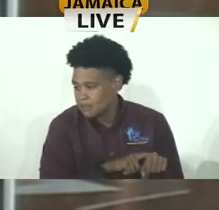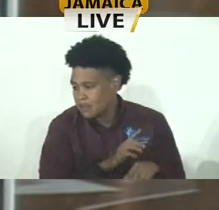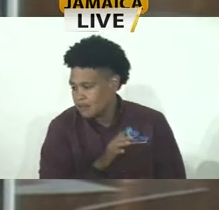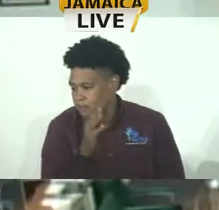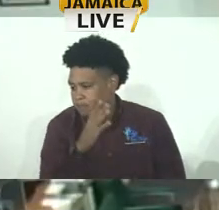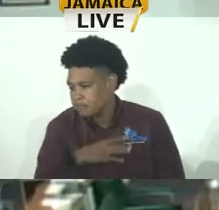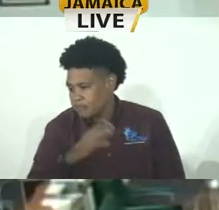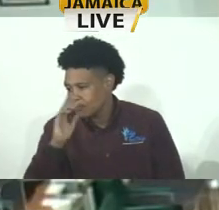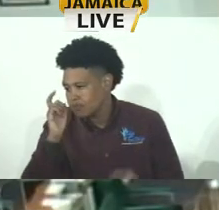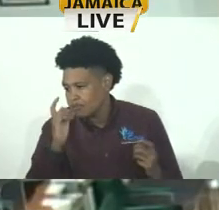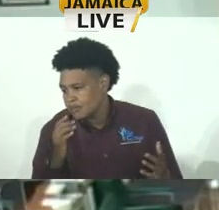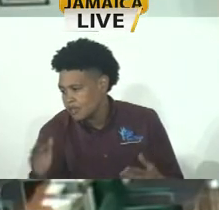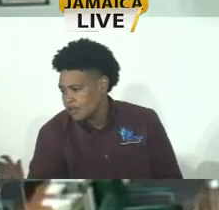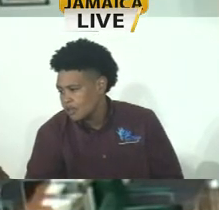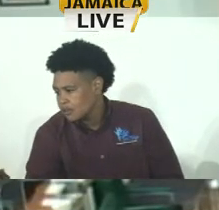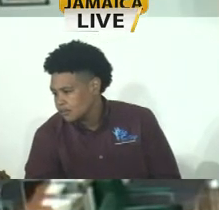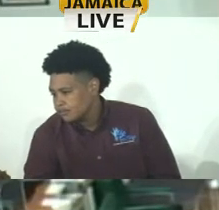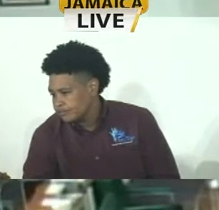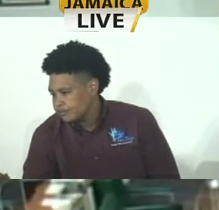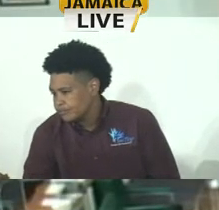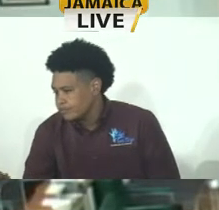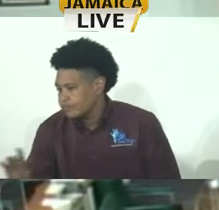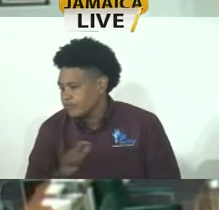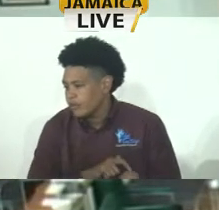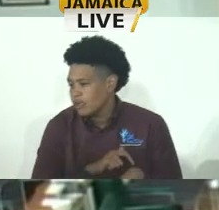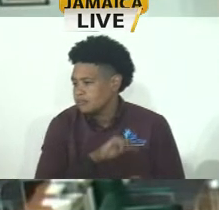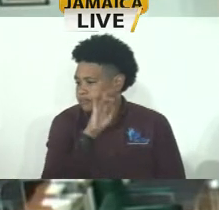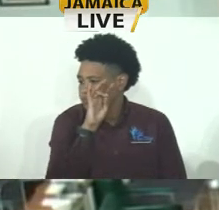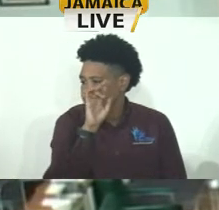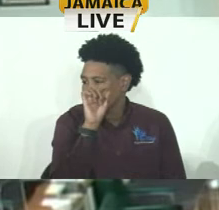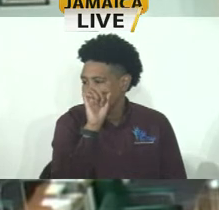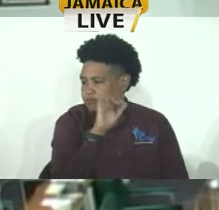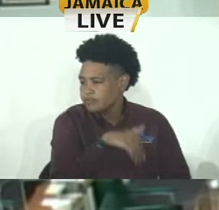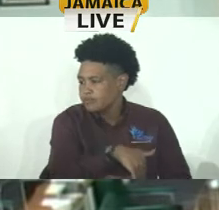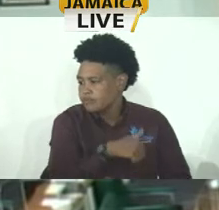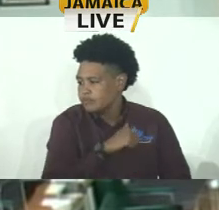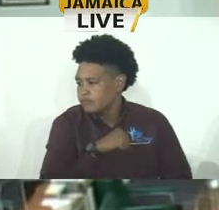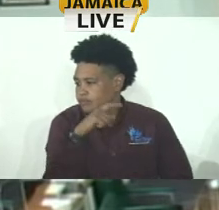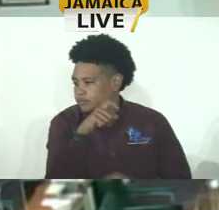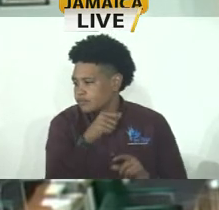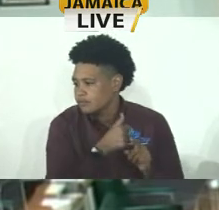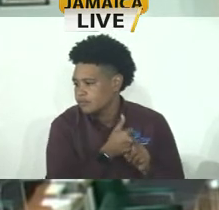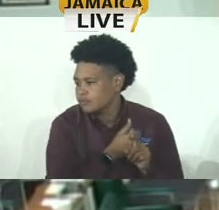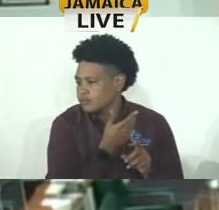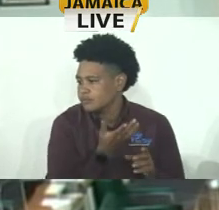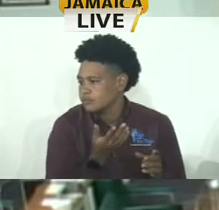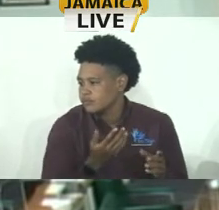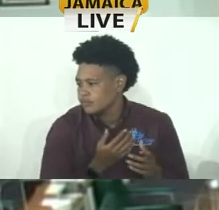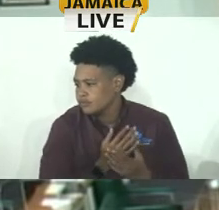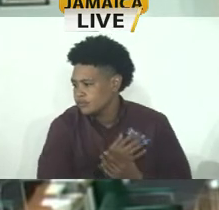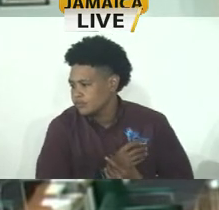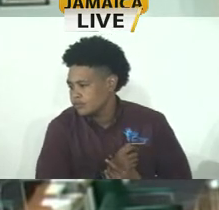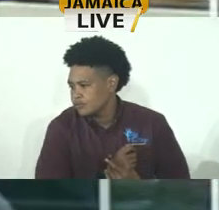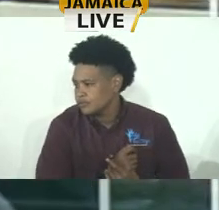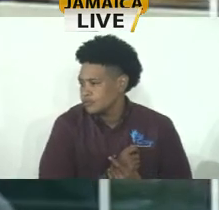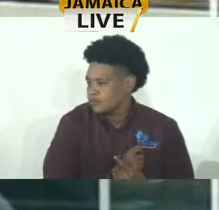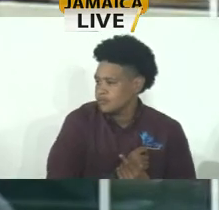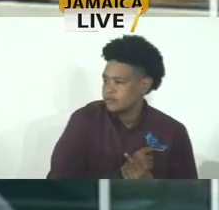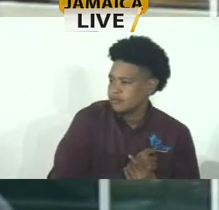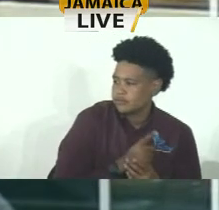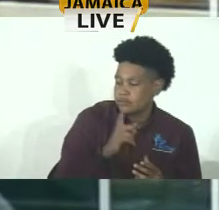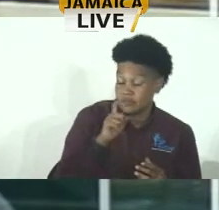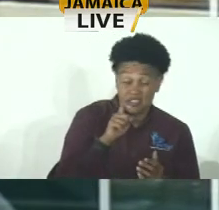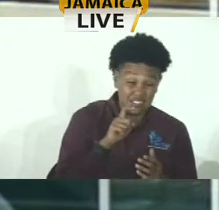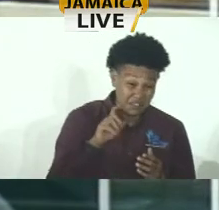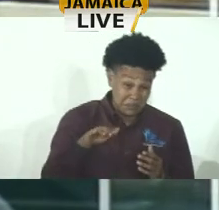speaker the time being 7 20 p.m i ask that the house below to sit beyond 7 30